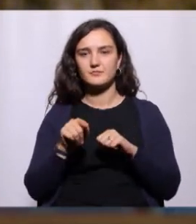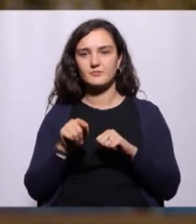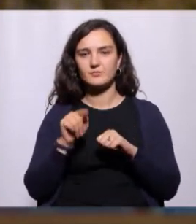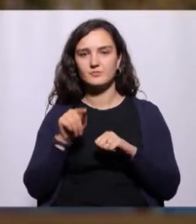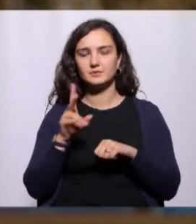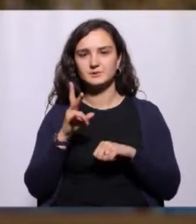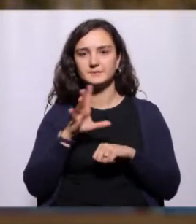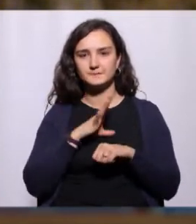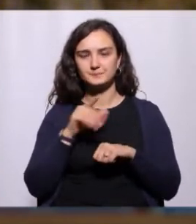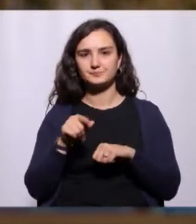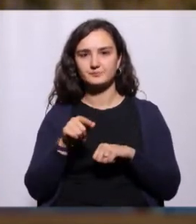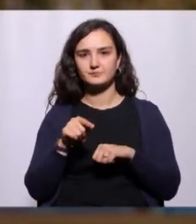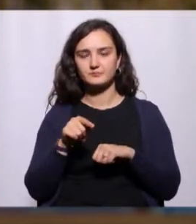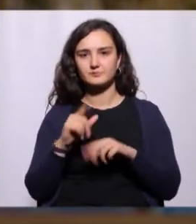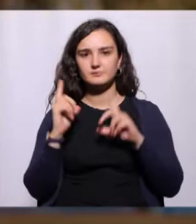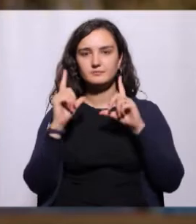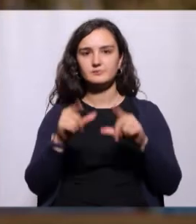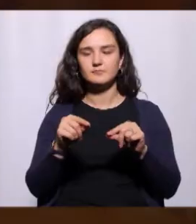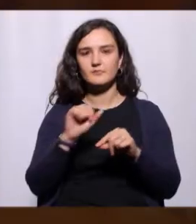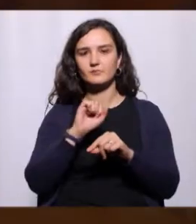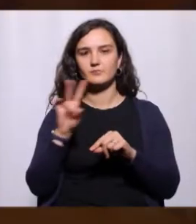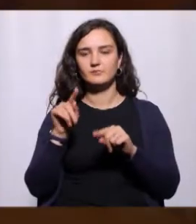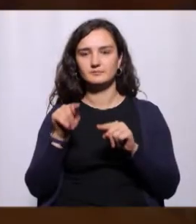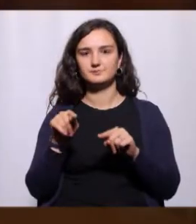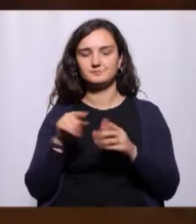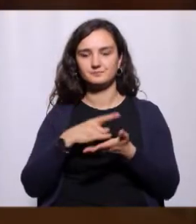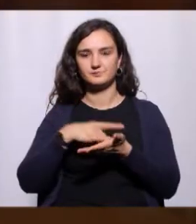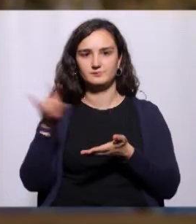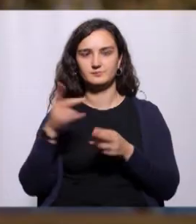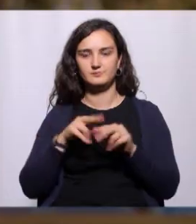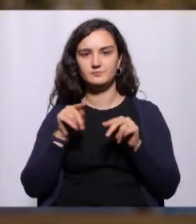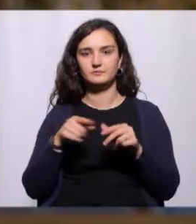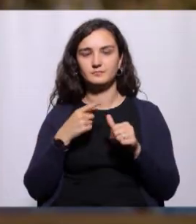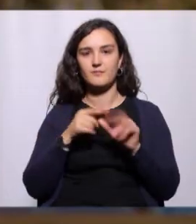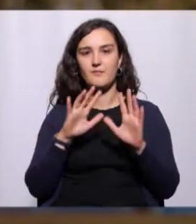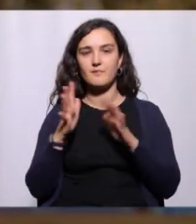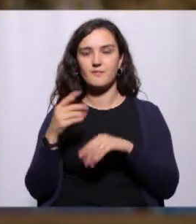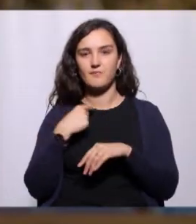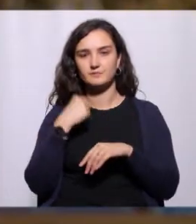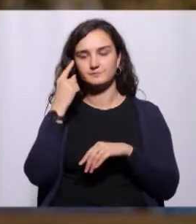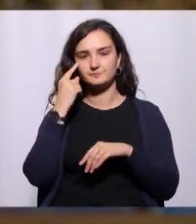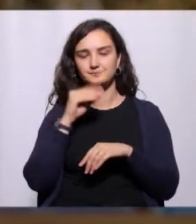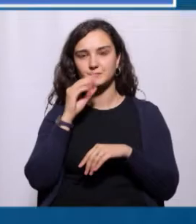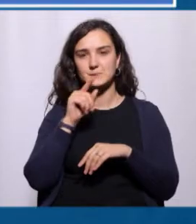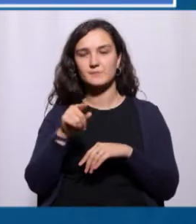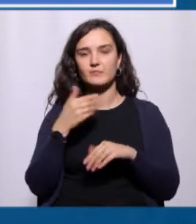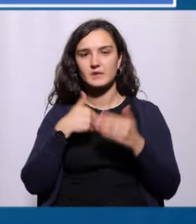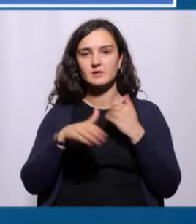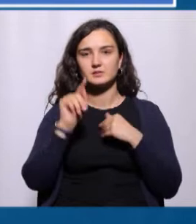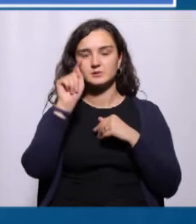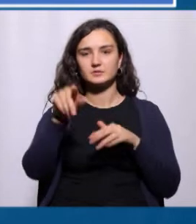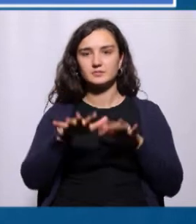it could be either arrival or departure. But in this case, I think when you go to